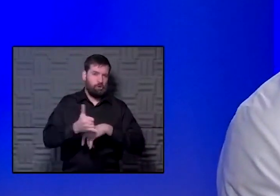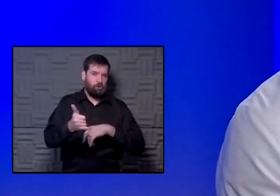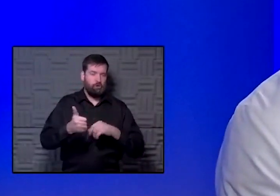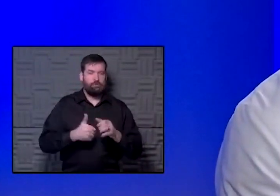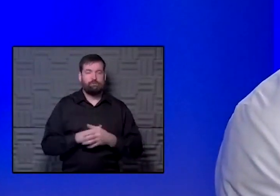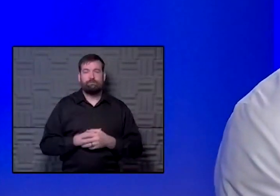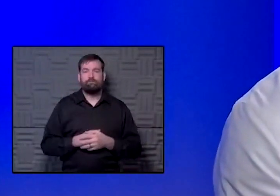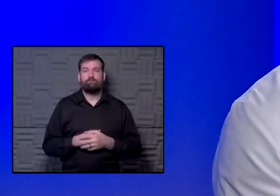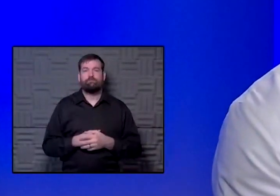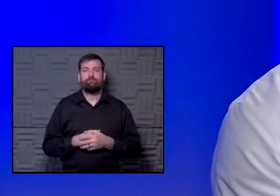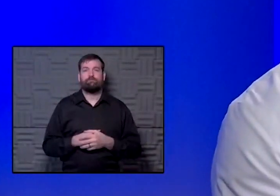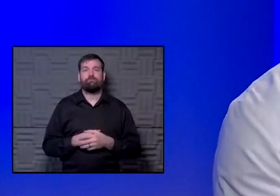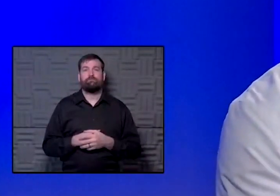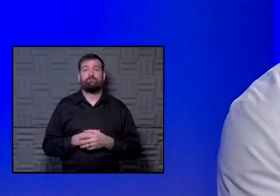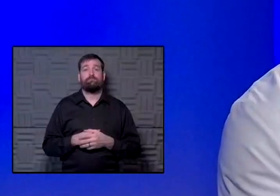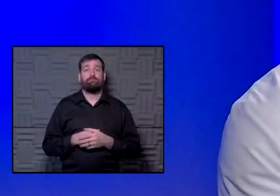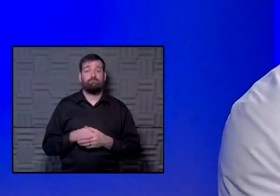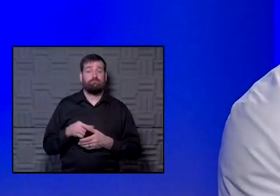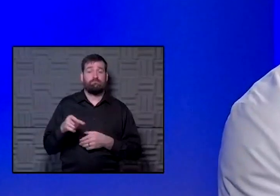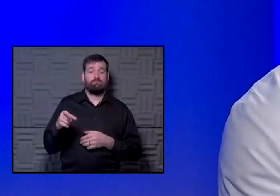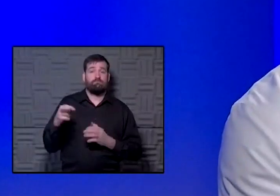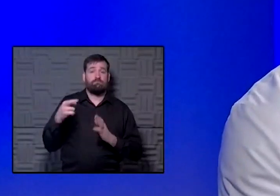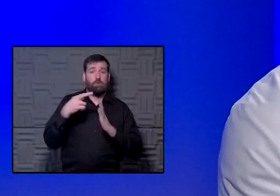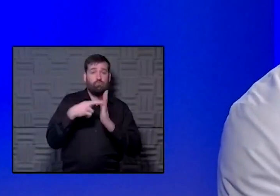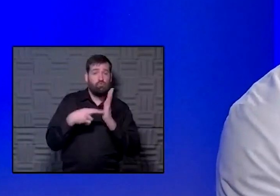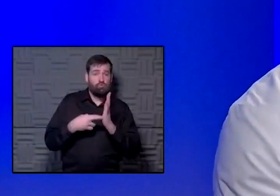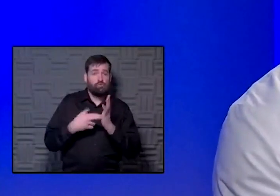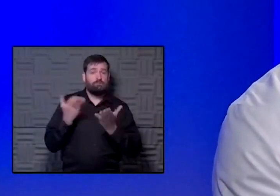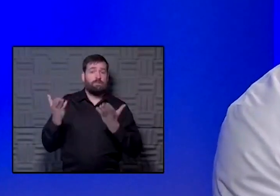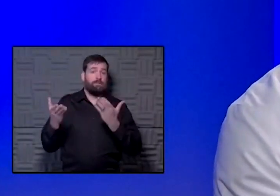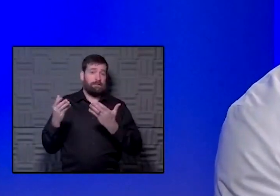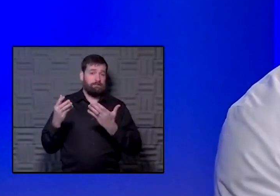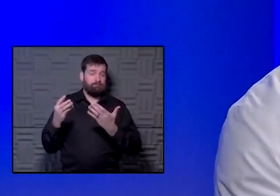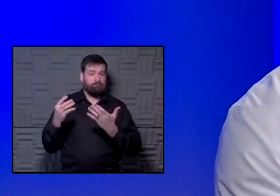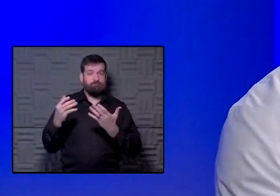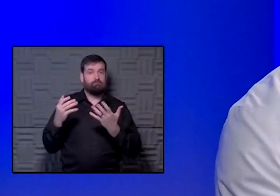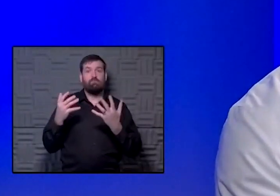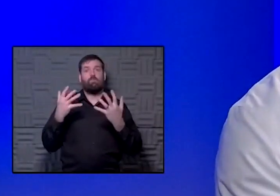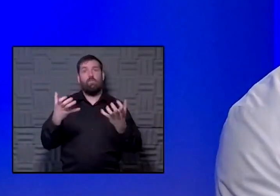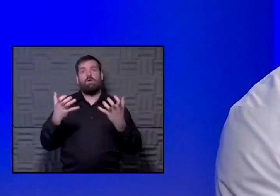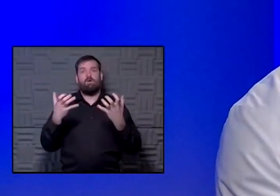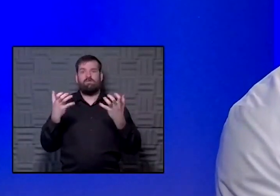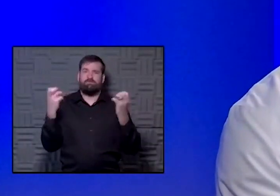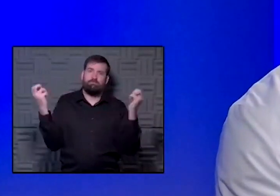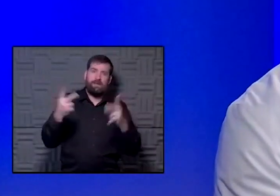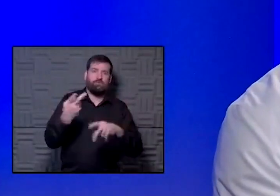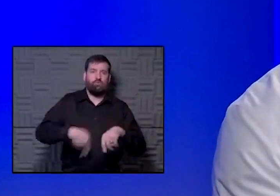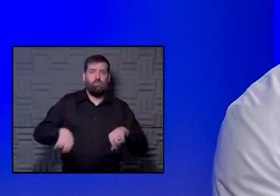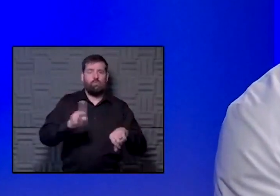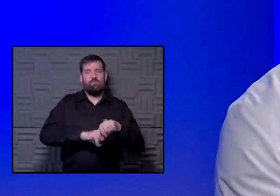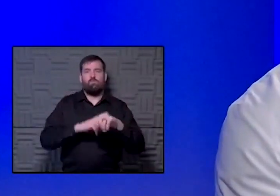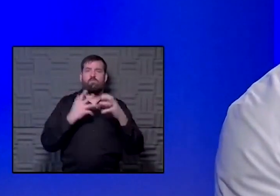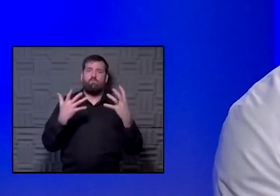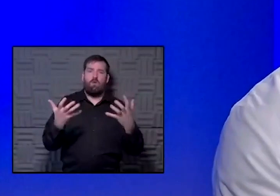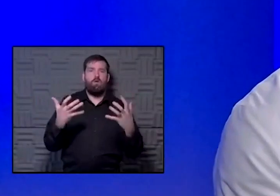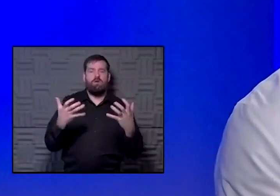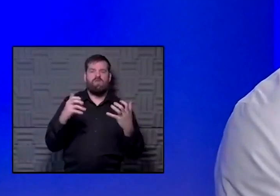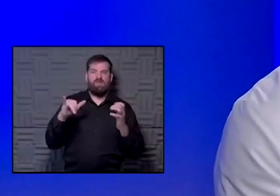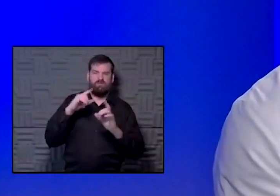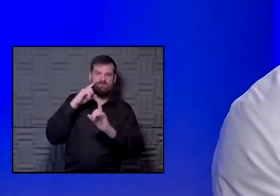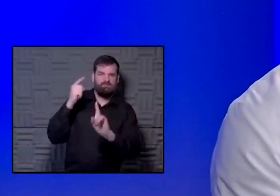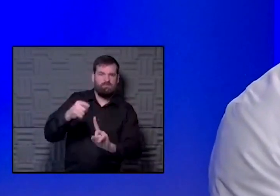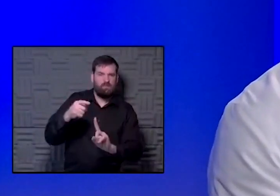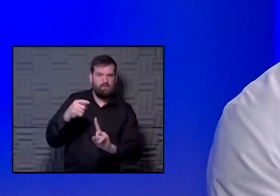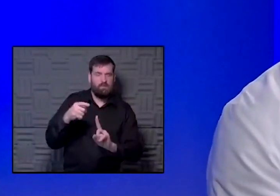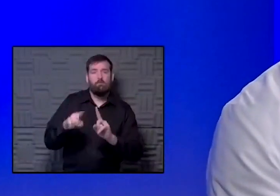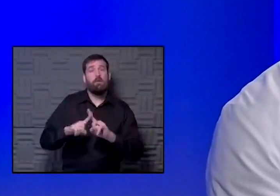broadcast, those guidance points may be coming because we want to get life back to normal as much as possible. So that was the impetus of that.